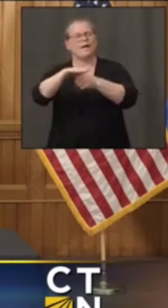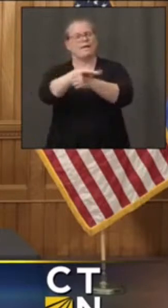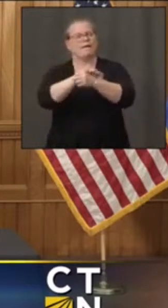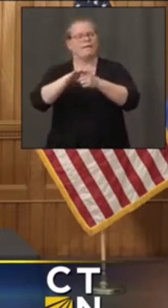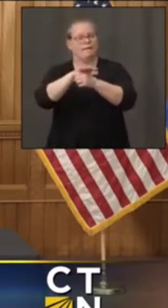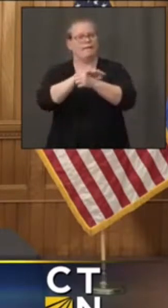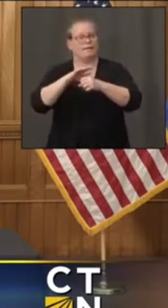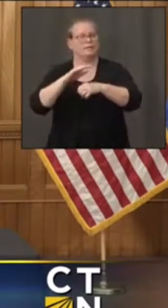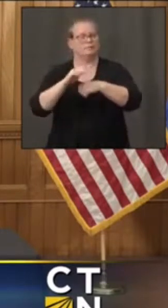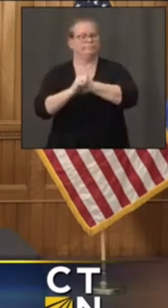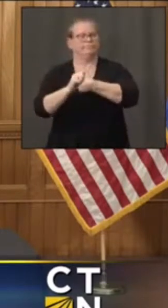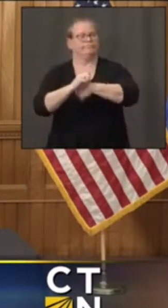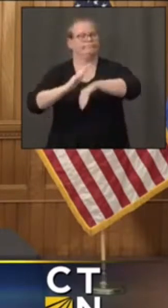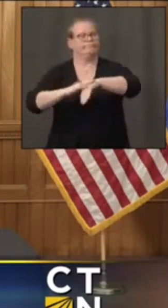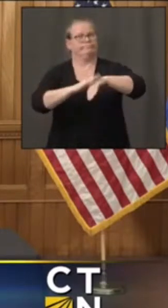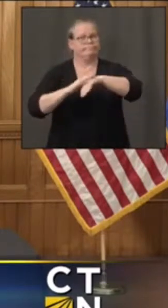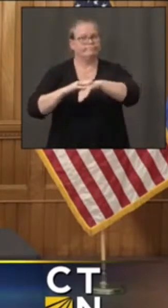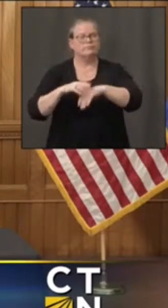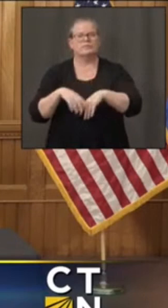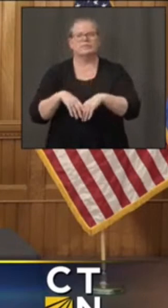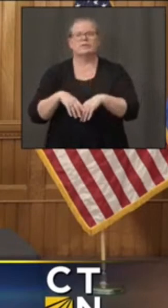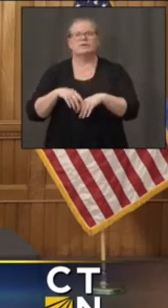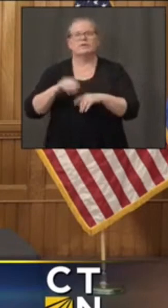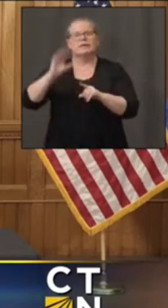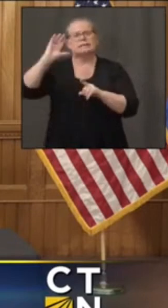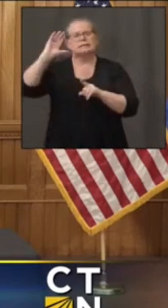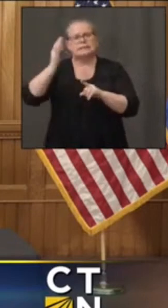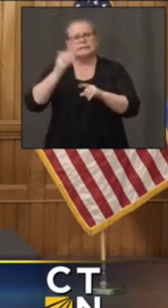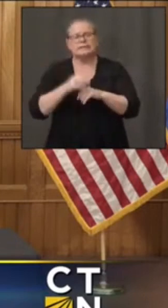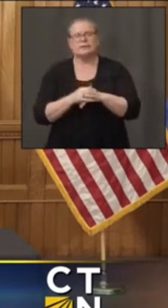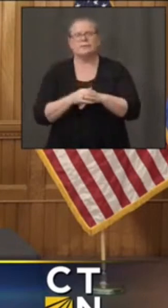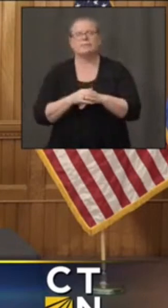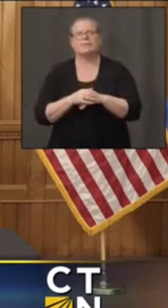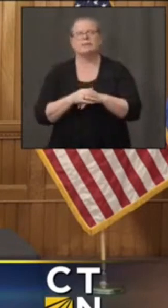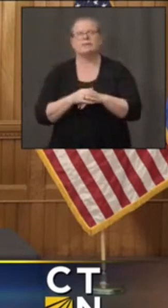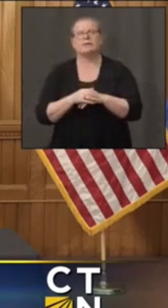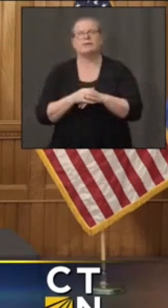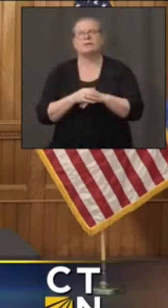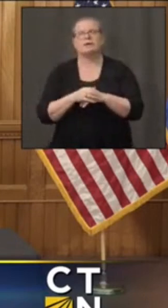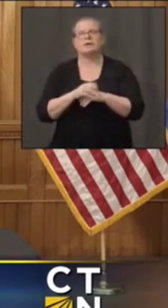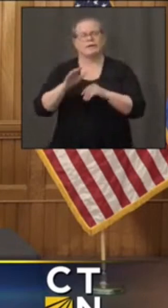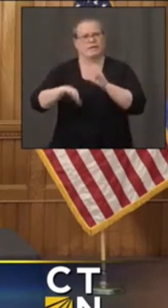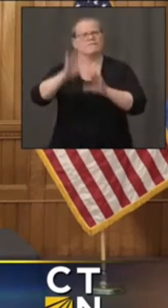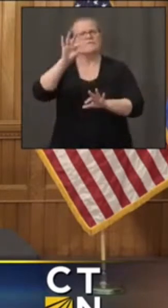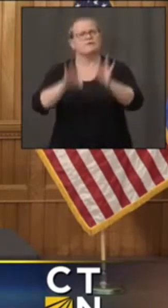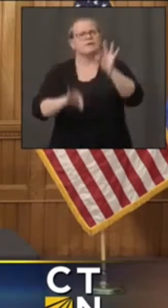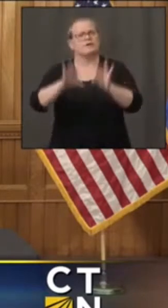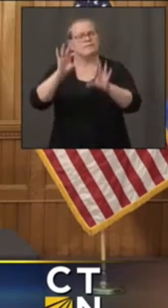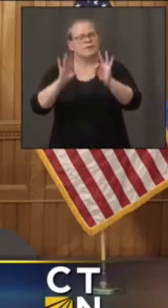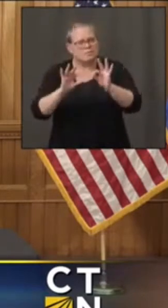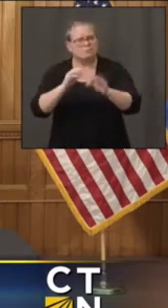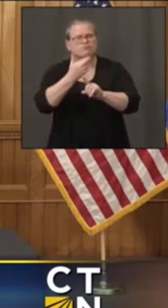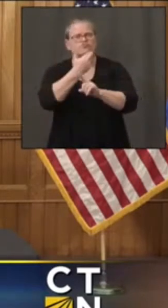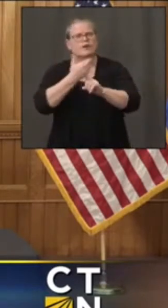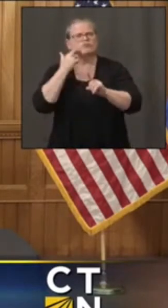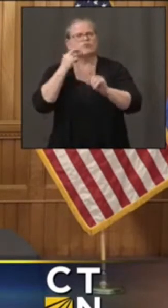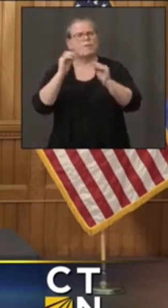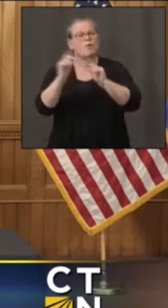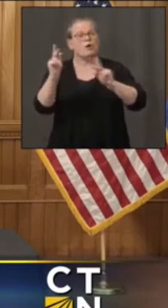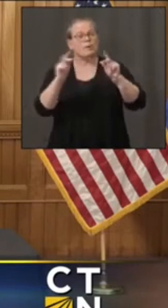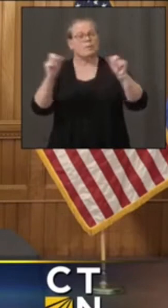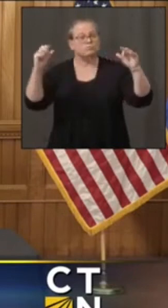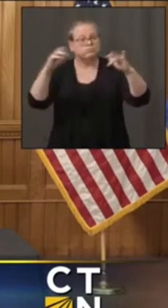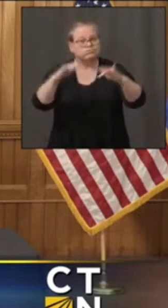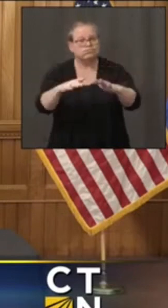it's related to increased capacity at restaurants or salons, and they're not going back to phase 2. So